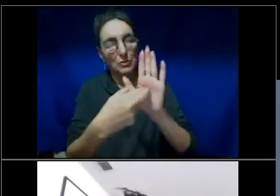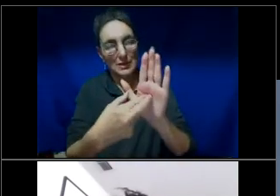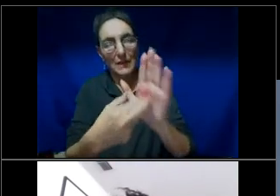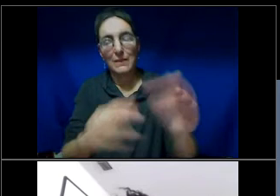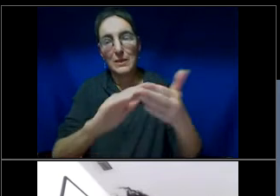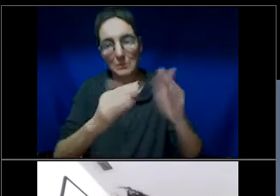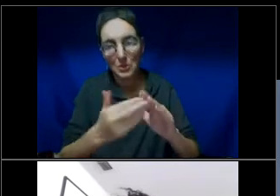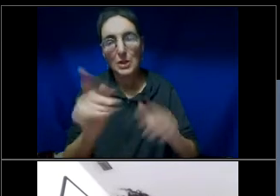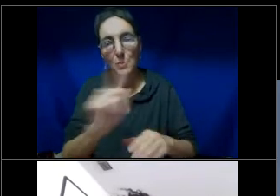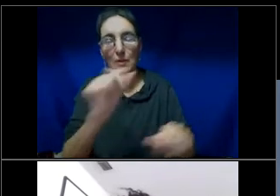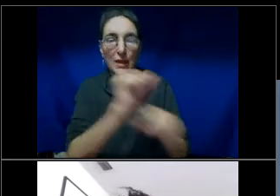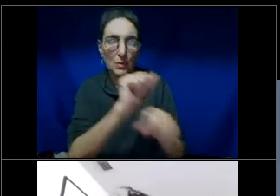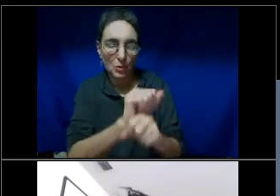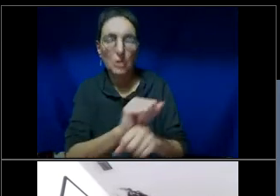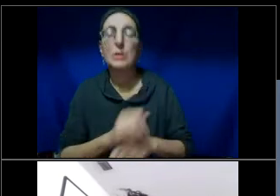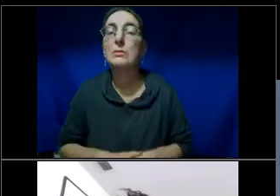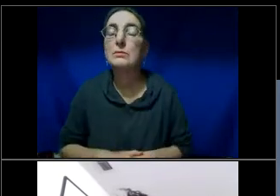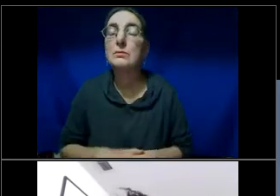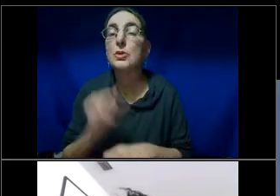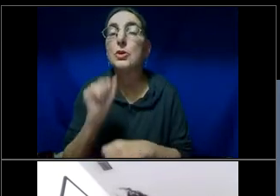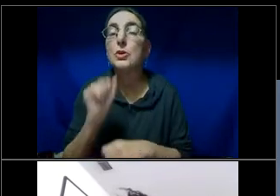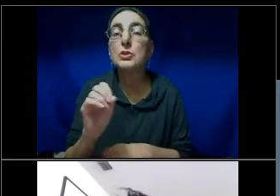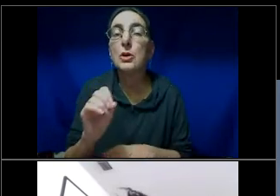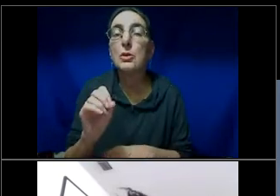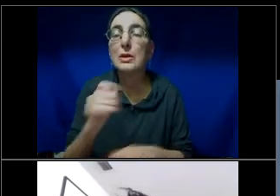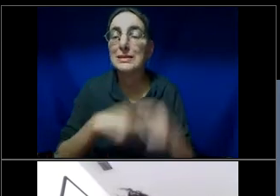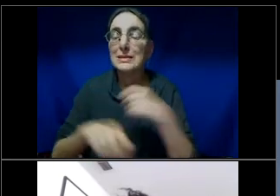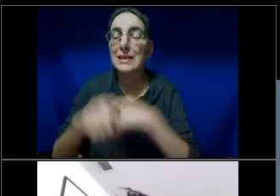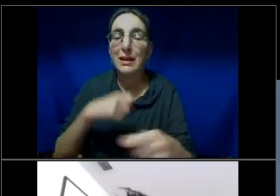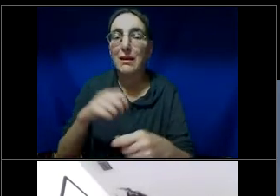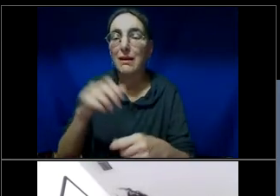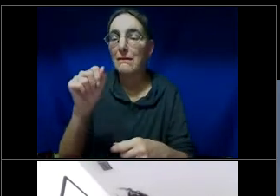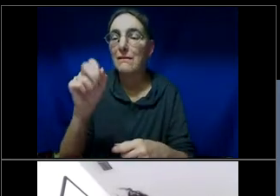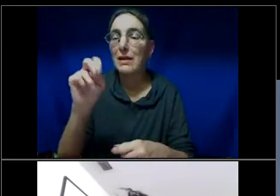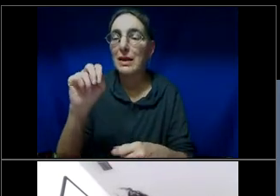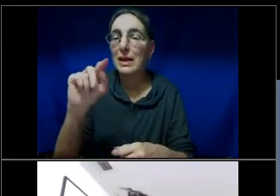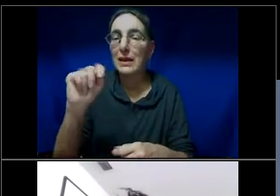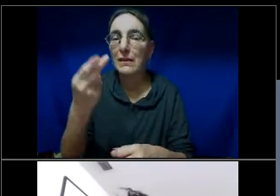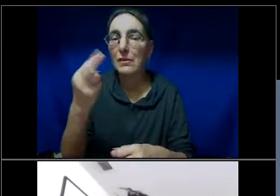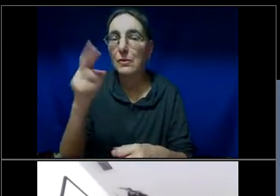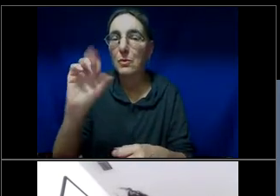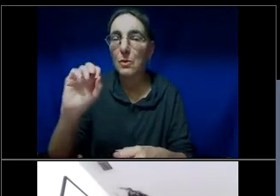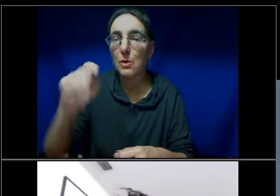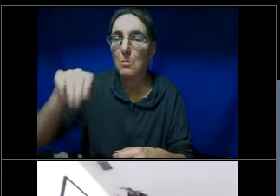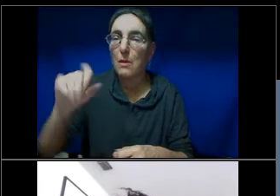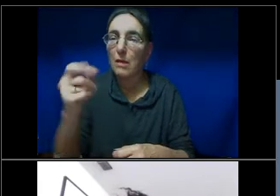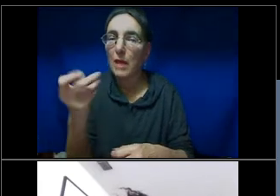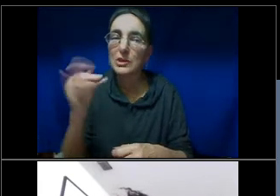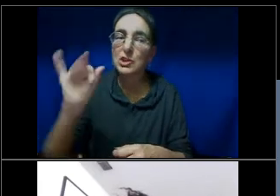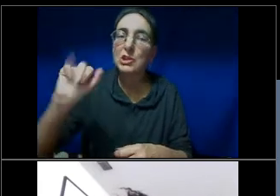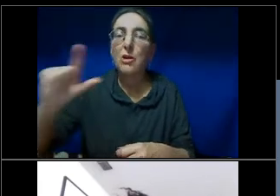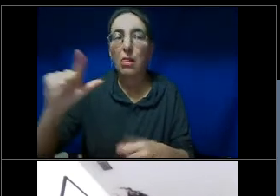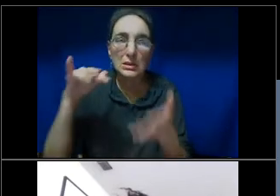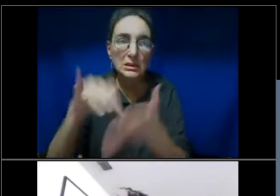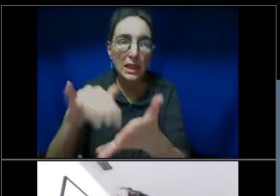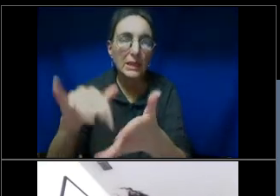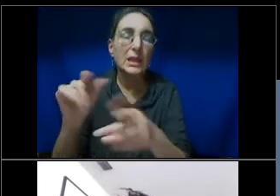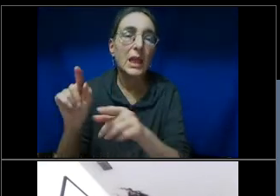in. So, and it's a bit of an anthropological study as well, because we need to make